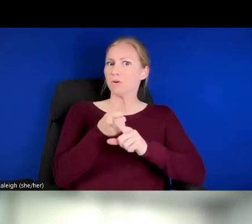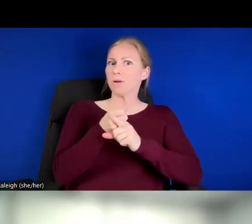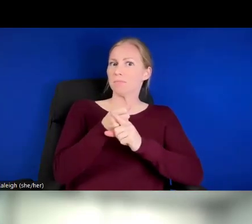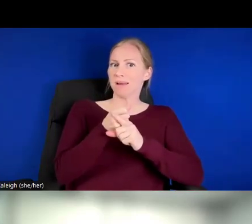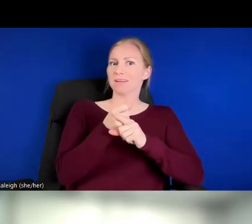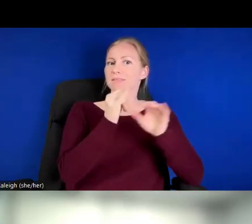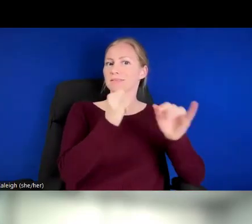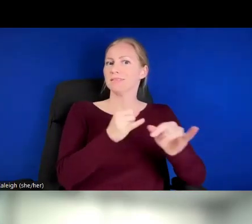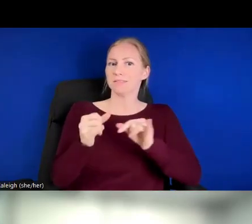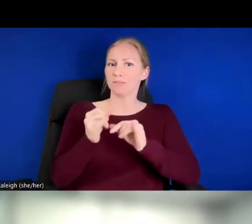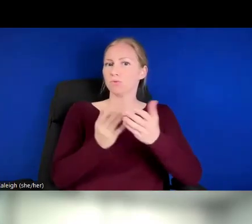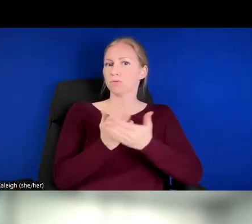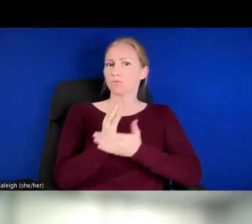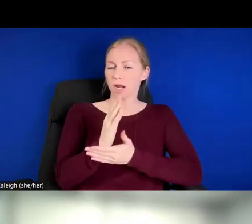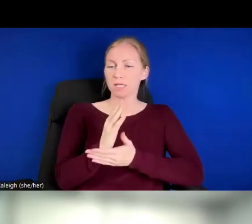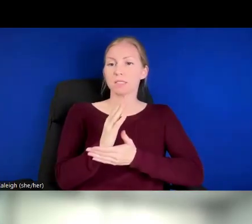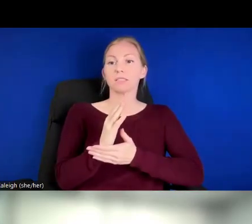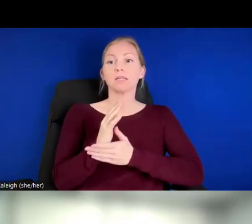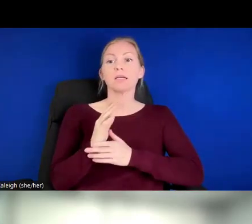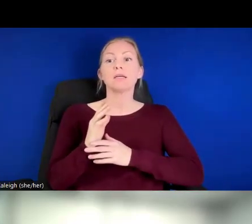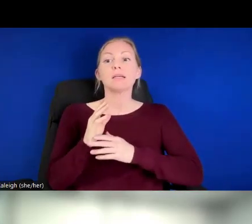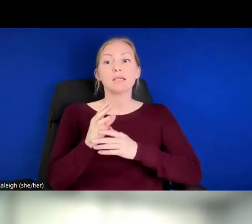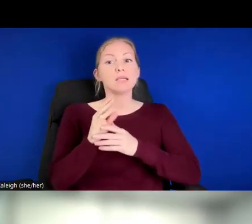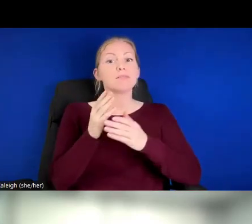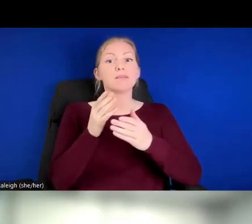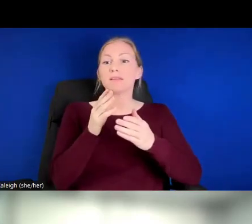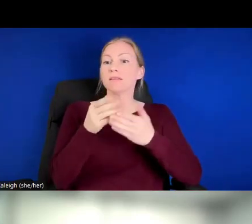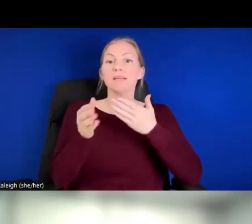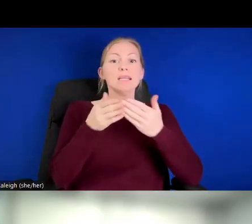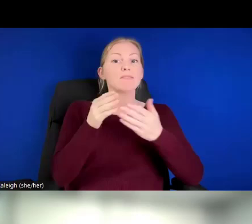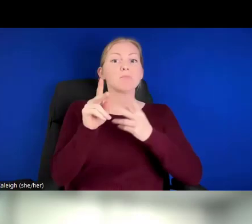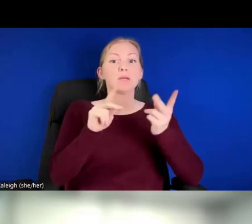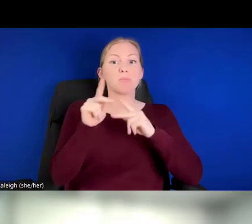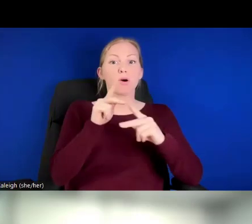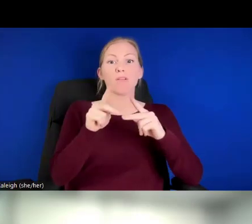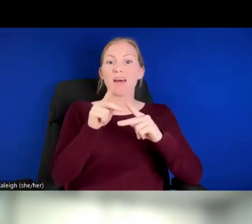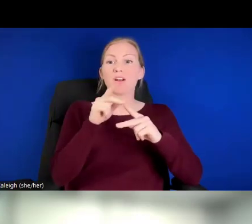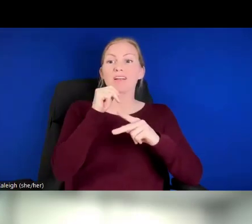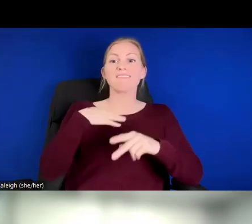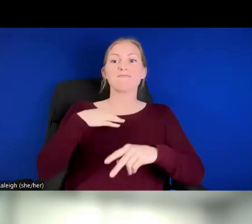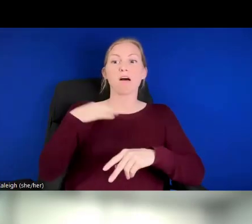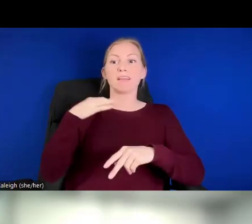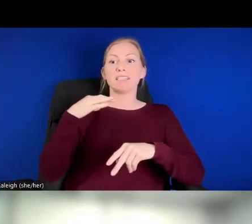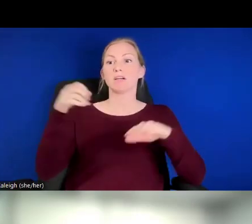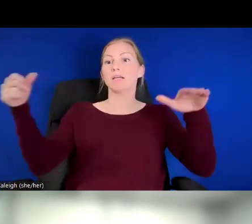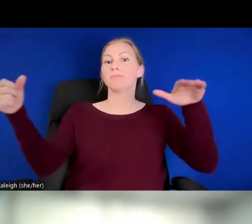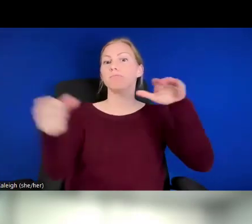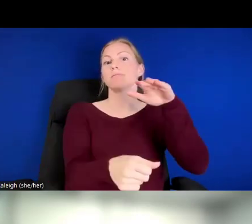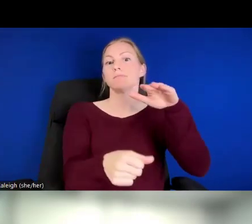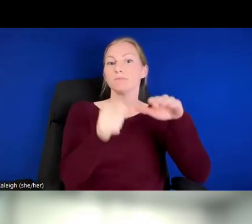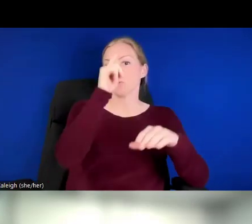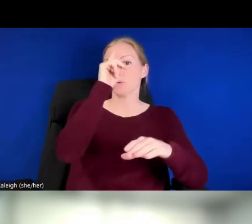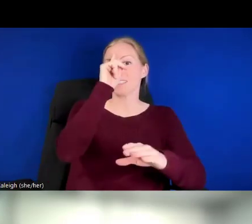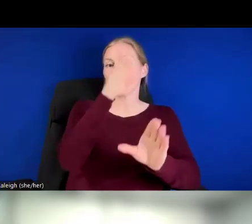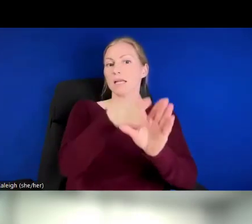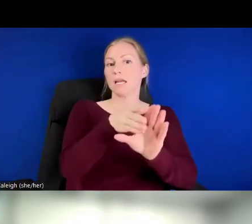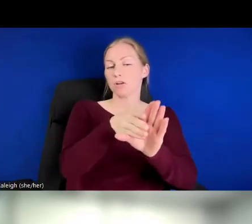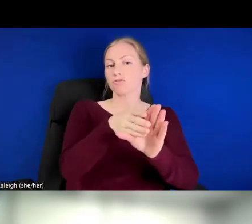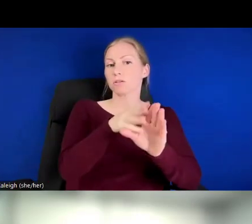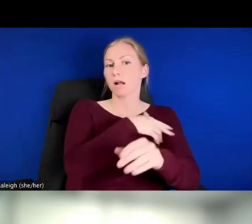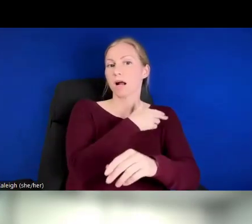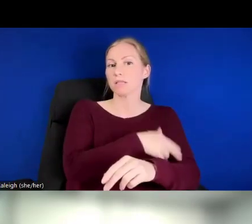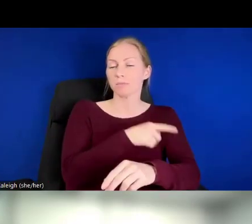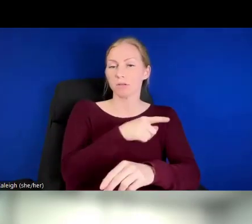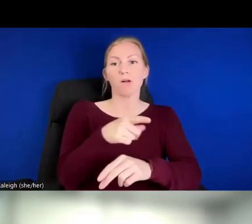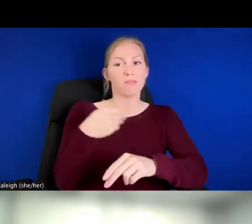people involuntarily committed to psychiatric hospitals have the right to refuse and consent to